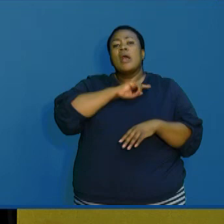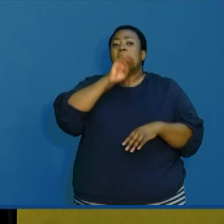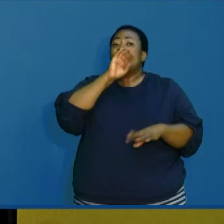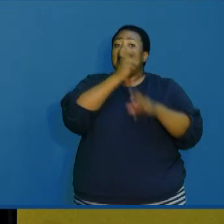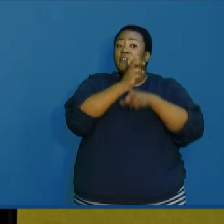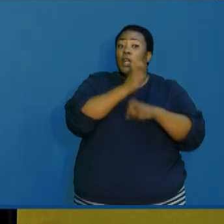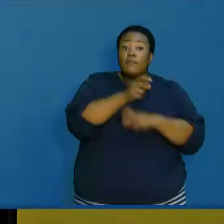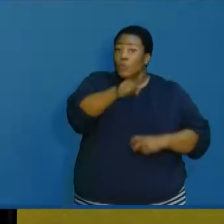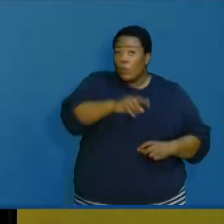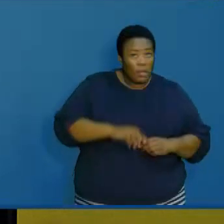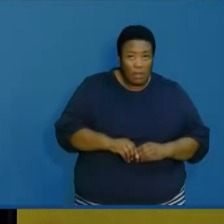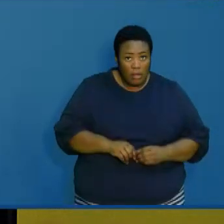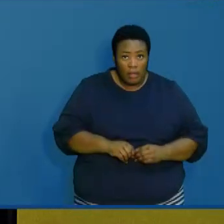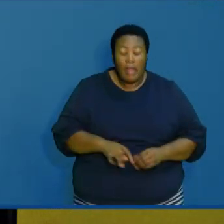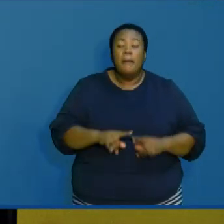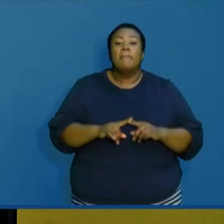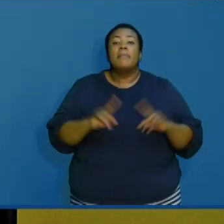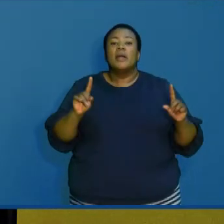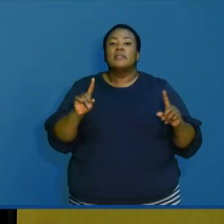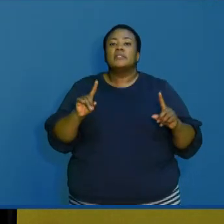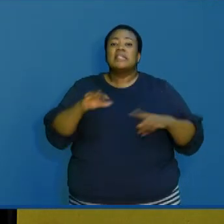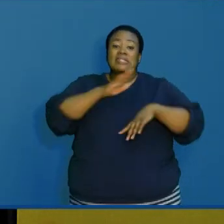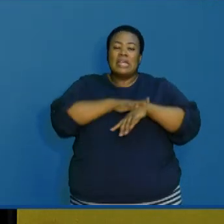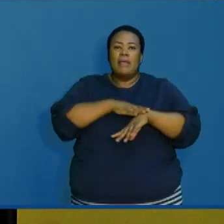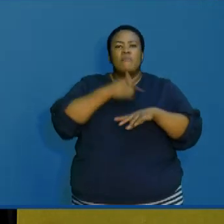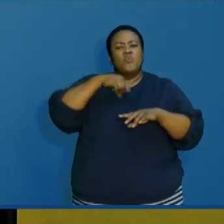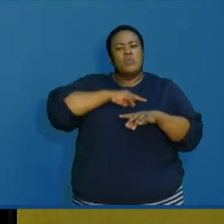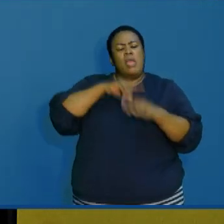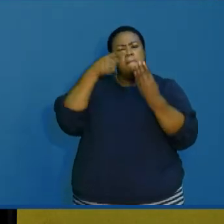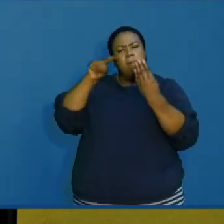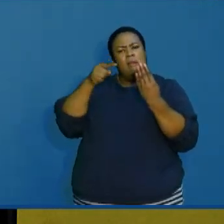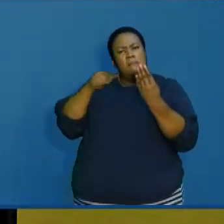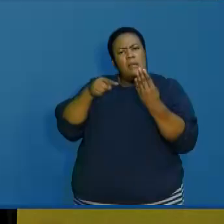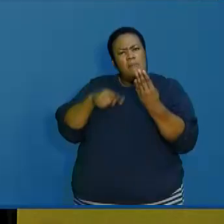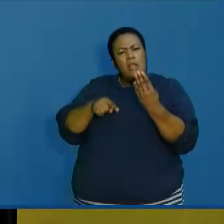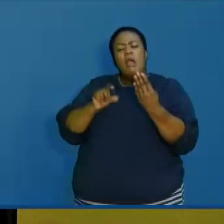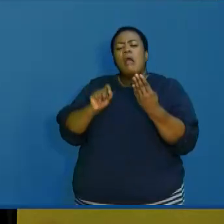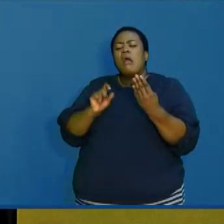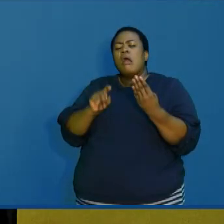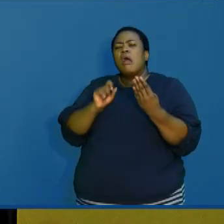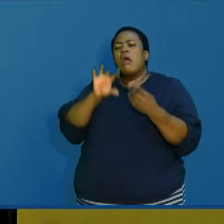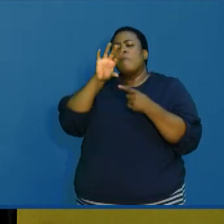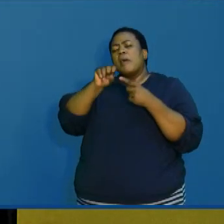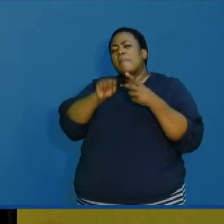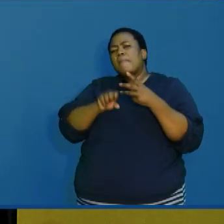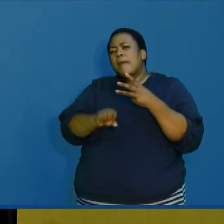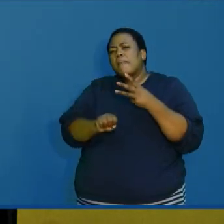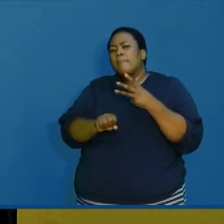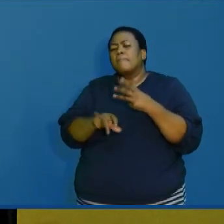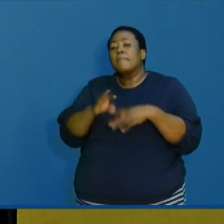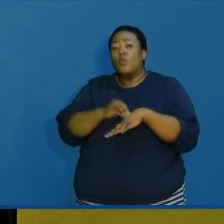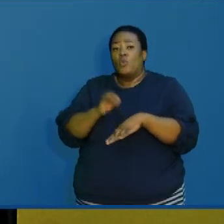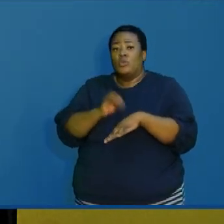for you, but because we find that when we mark them, there is a problem in the way you express